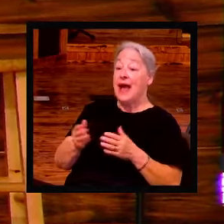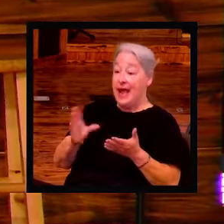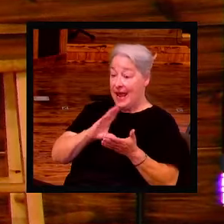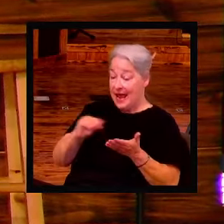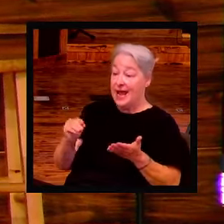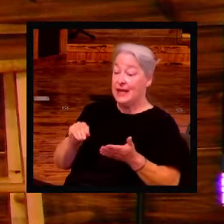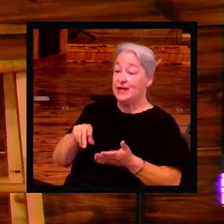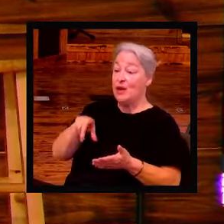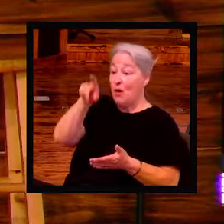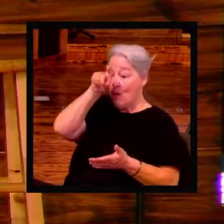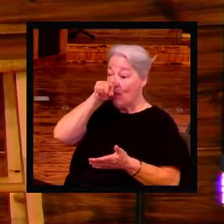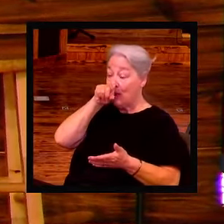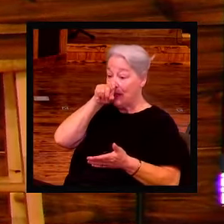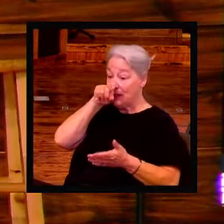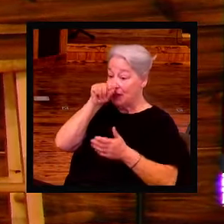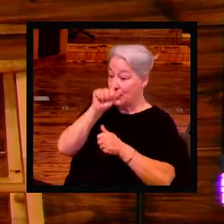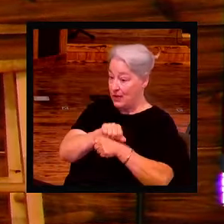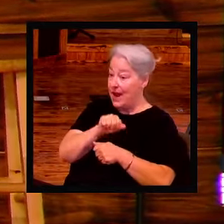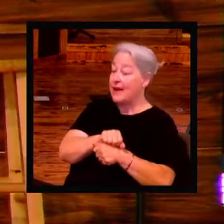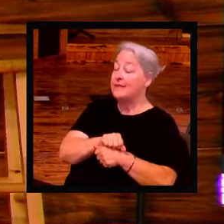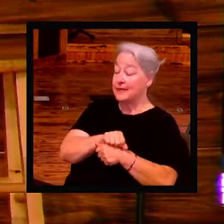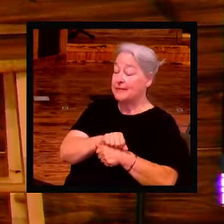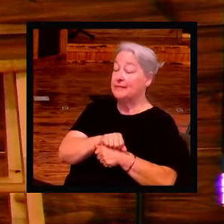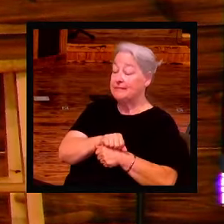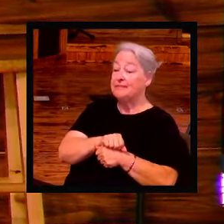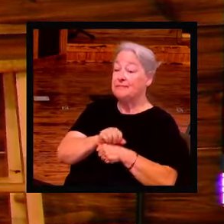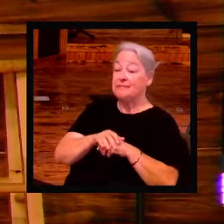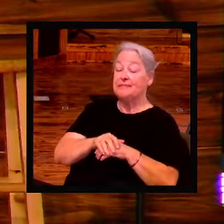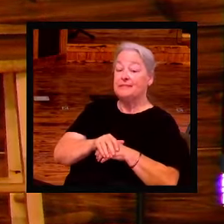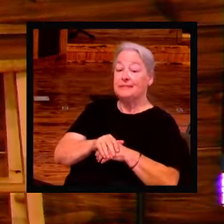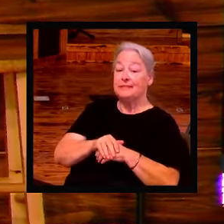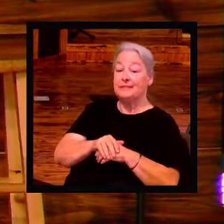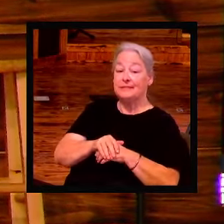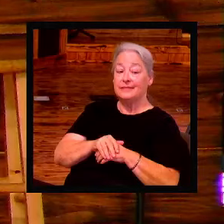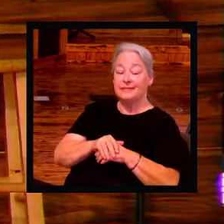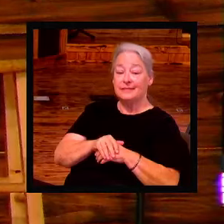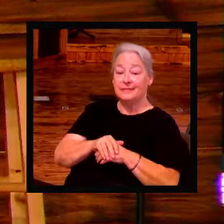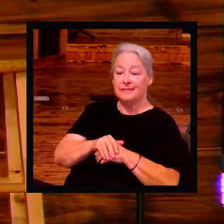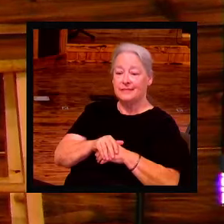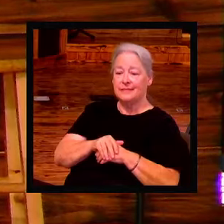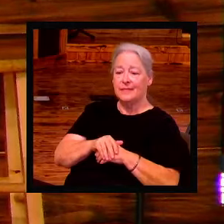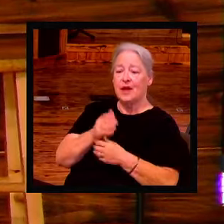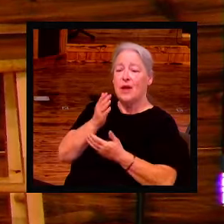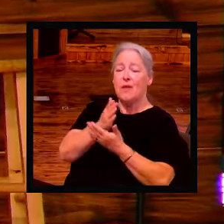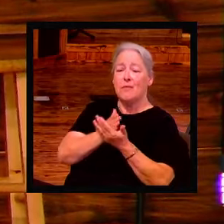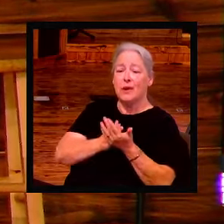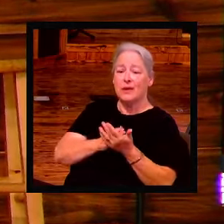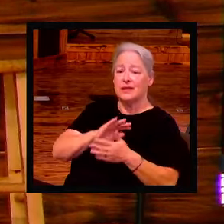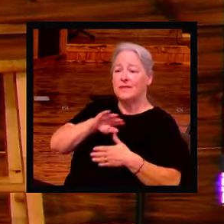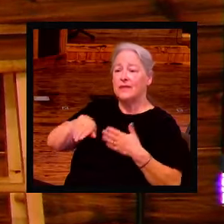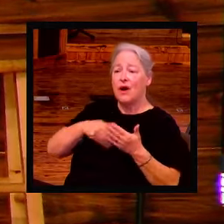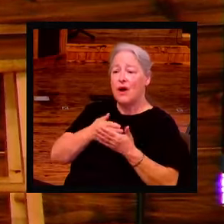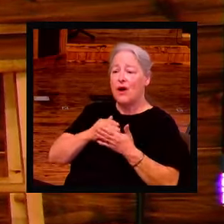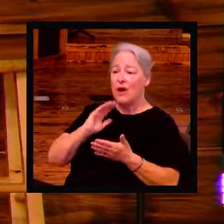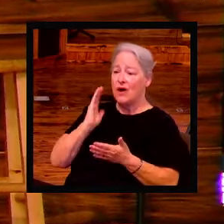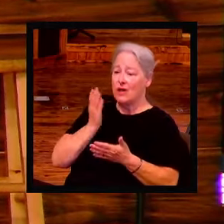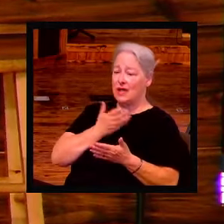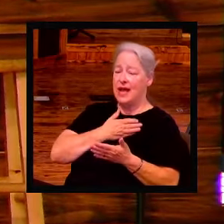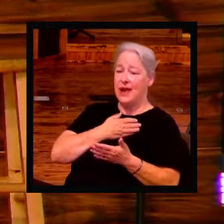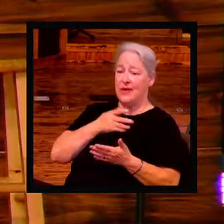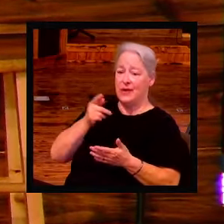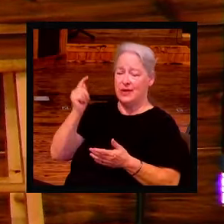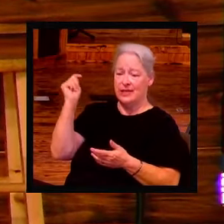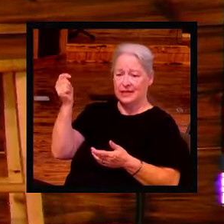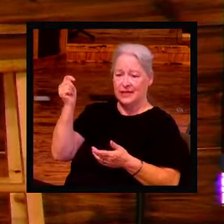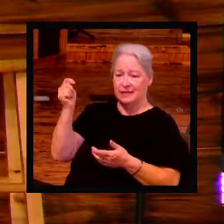her by yourself and talk to her, because that'd be a private stuff. But there's parts of all of our testimonies that should not even be talked about. Everybody say amen